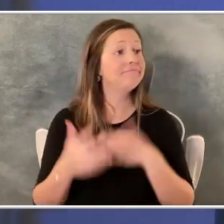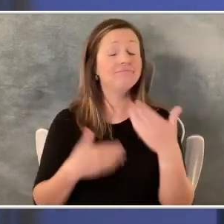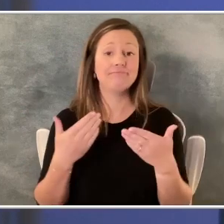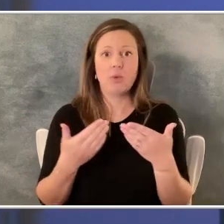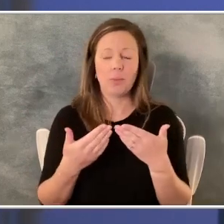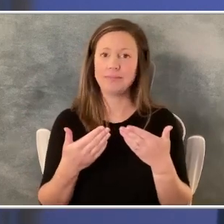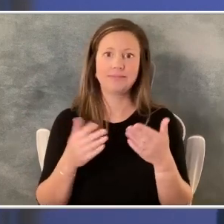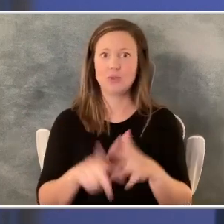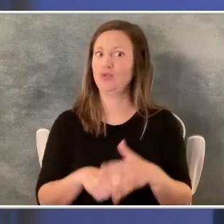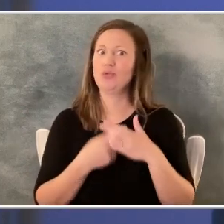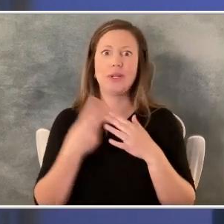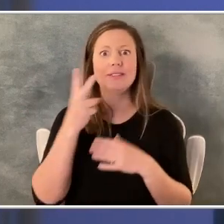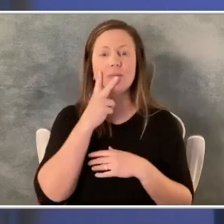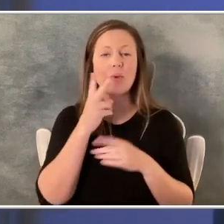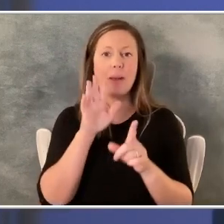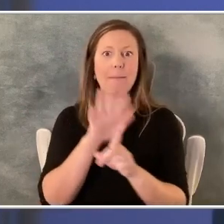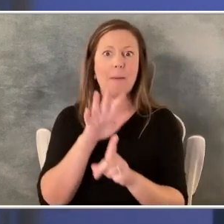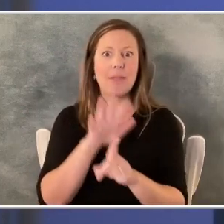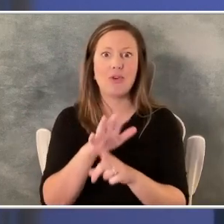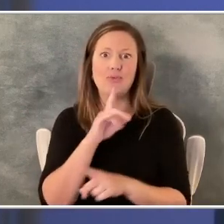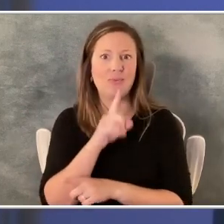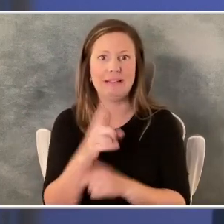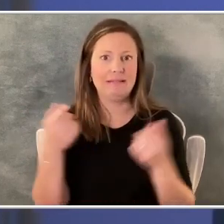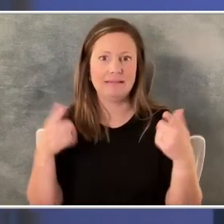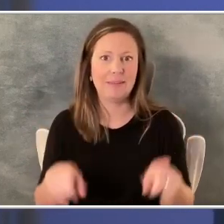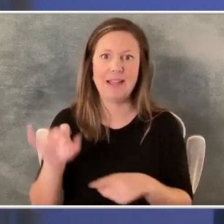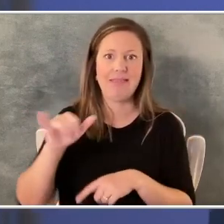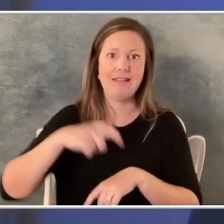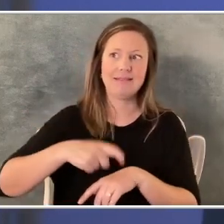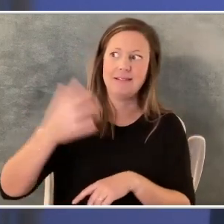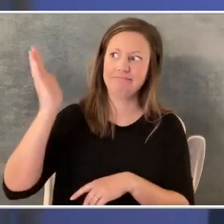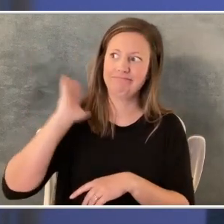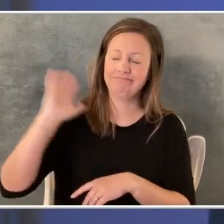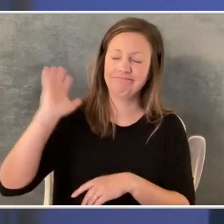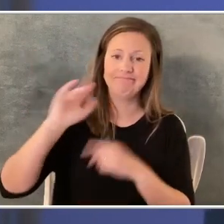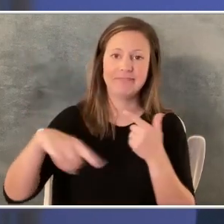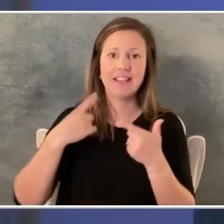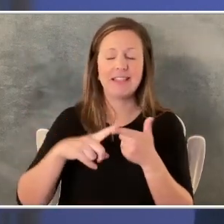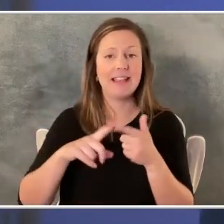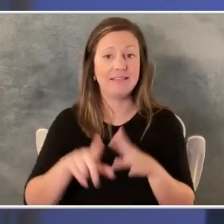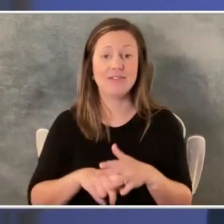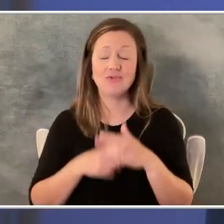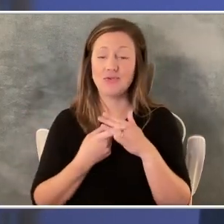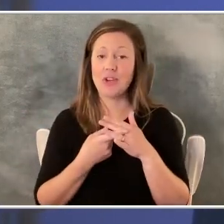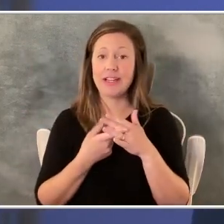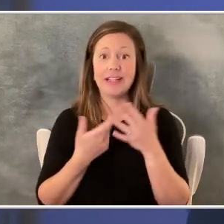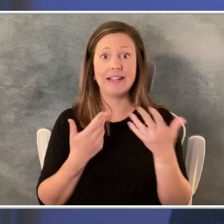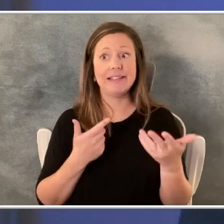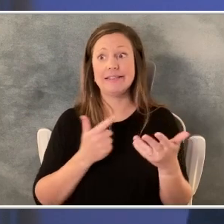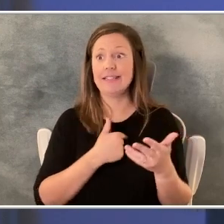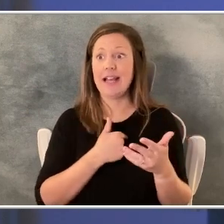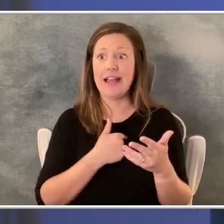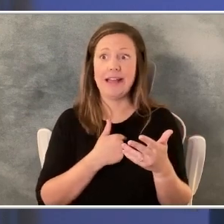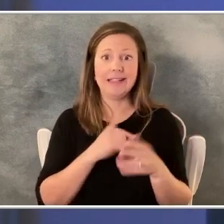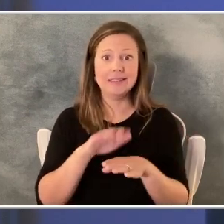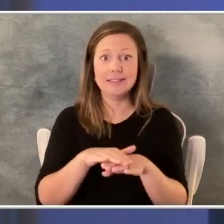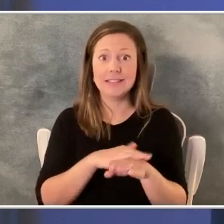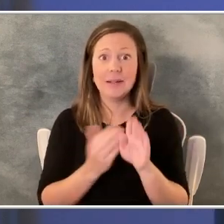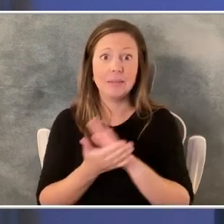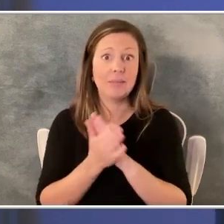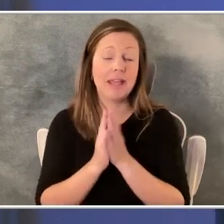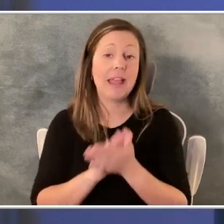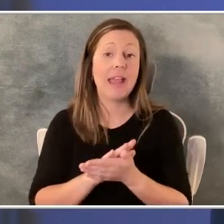wasn't alone in doing it, and it just started a process where gradually I just became a committed smoker,